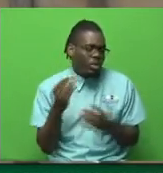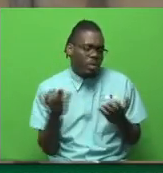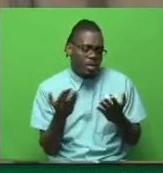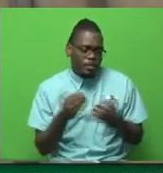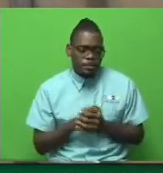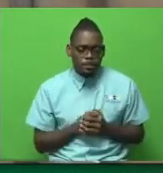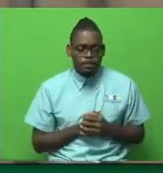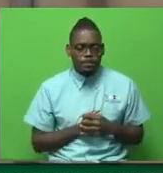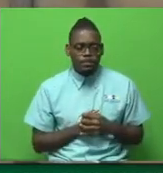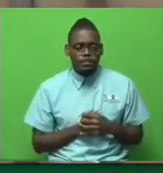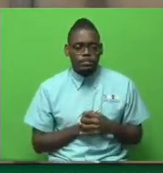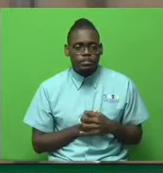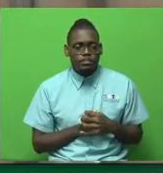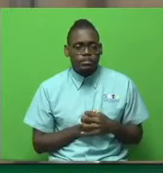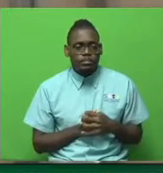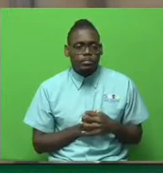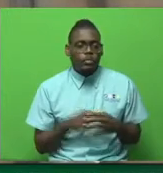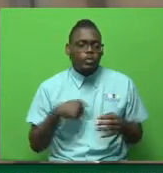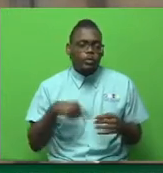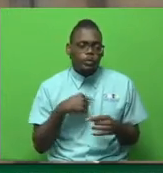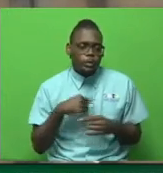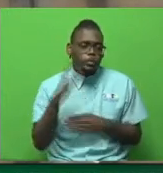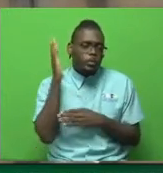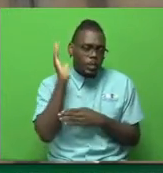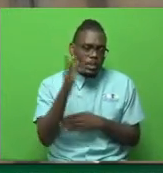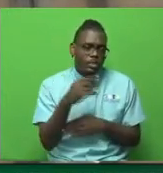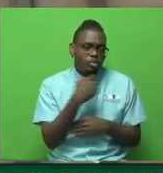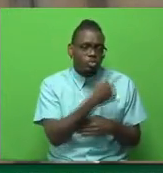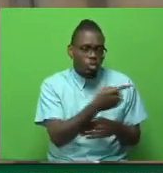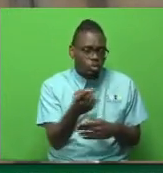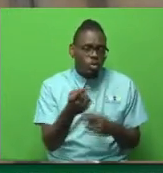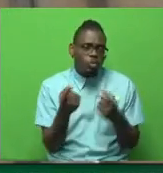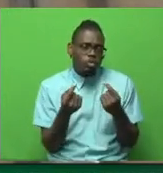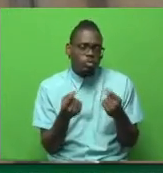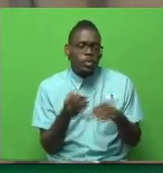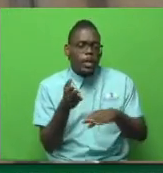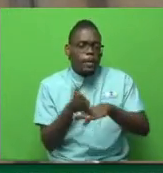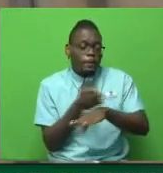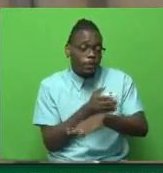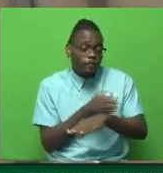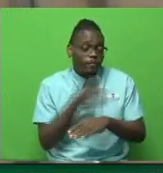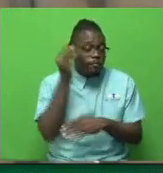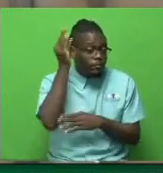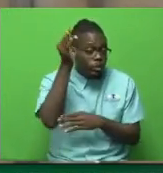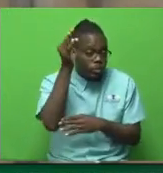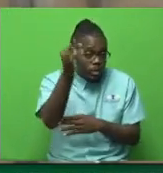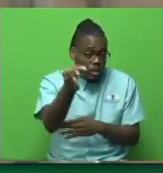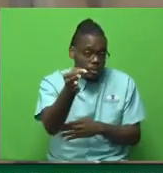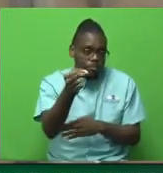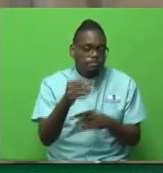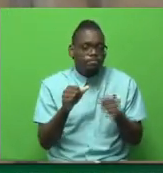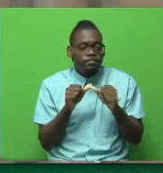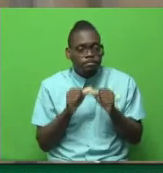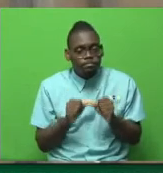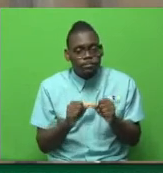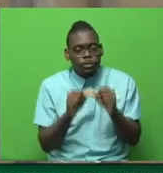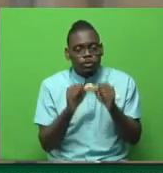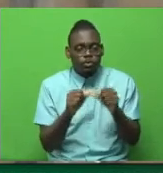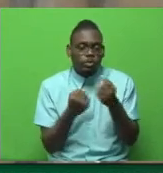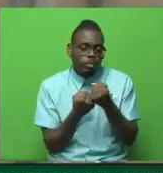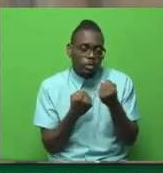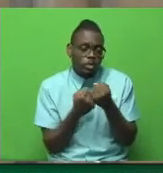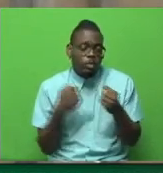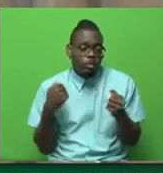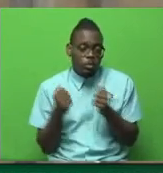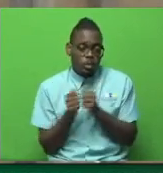what is the path of redemption moving forward stick with us and as I say stick with us